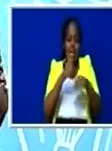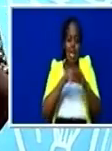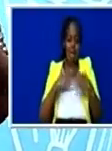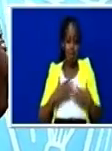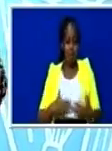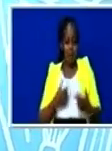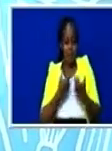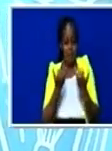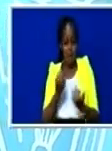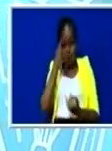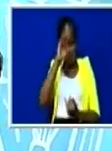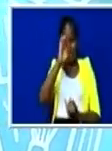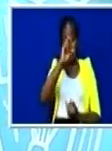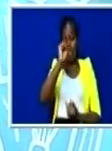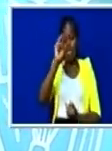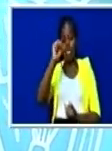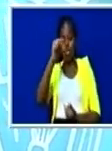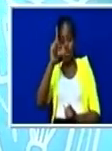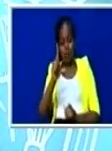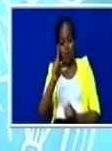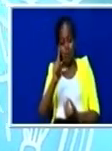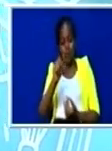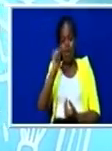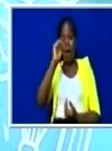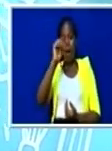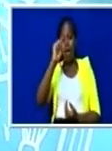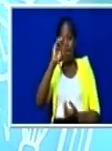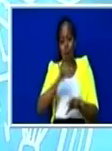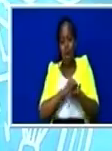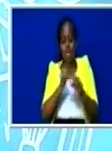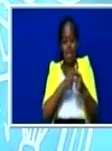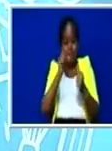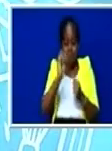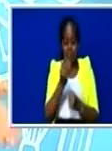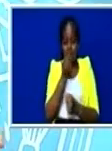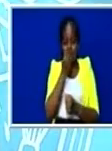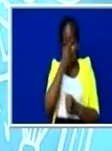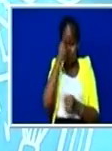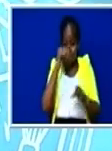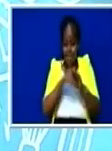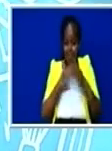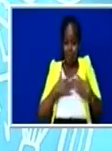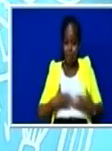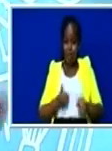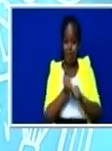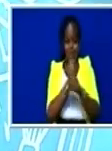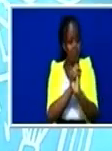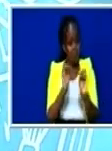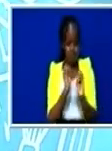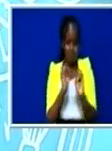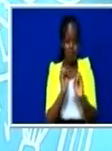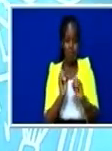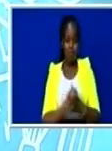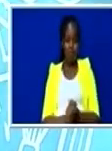body. But for the essential amino acids, we have to take them. We have to take them through the diet because they are not